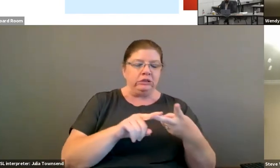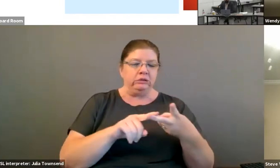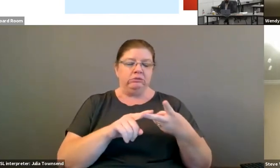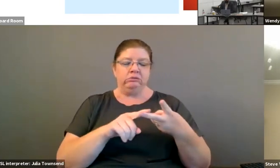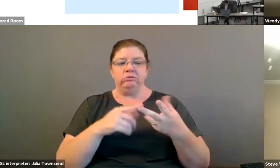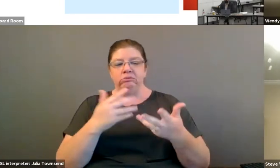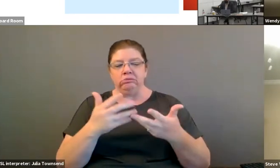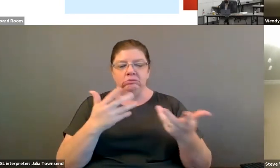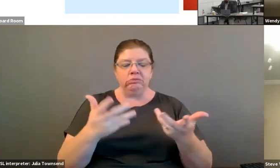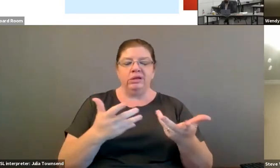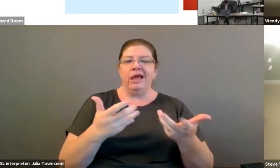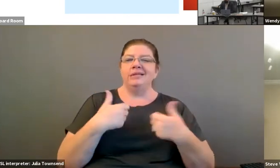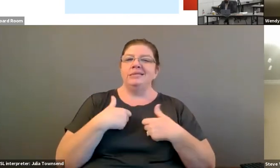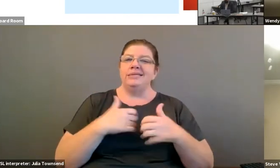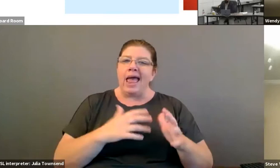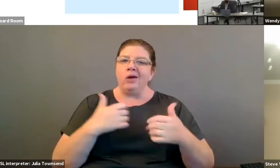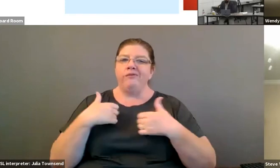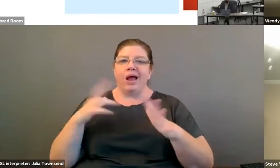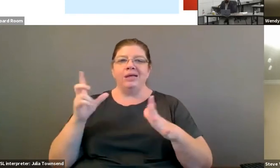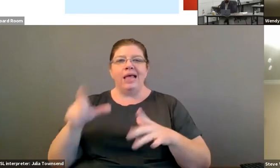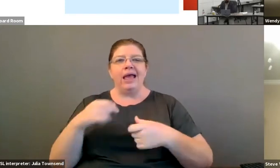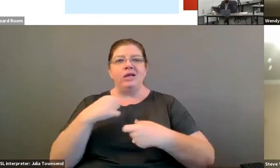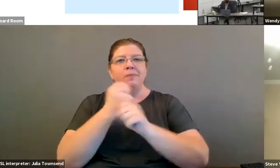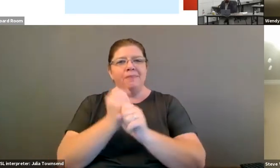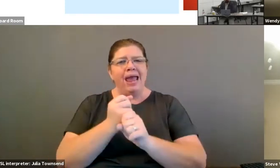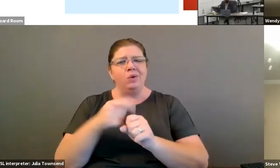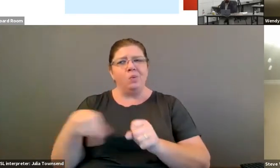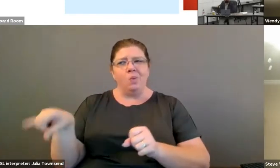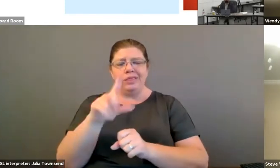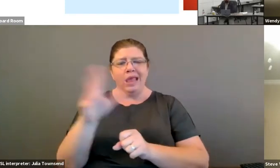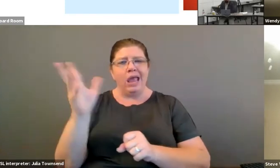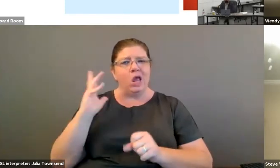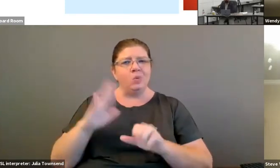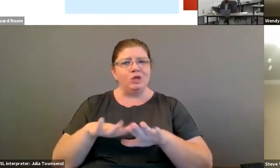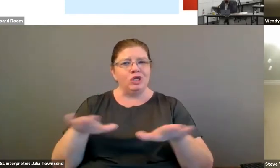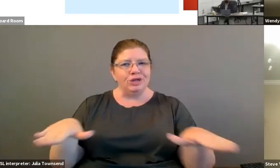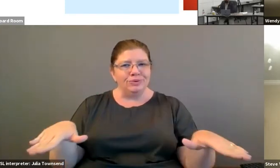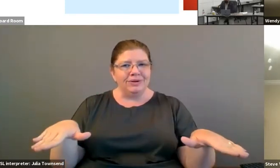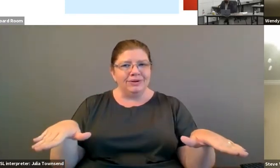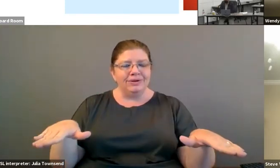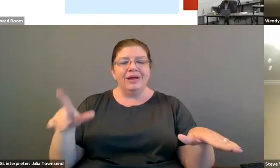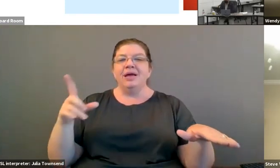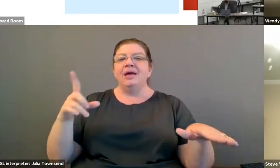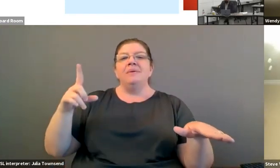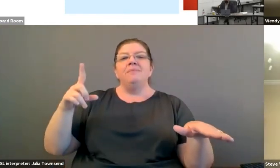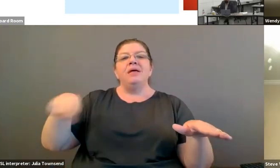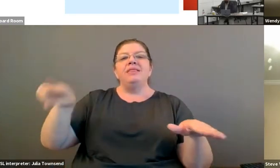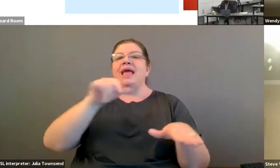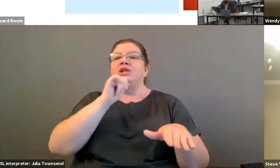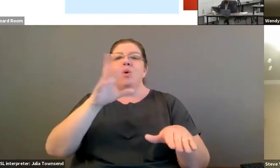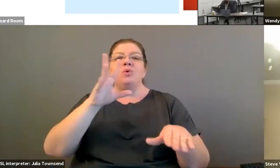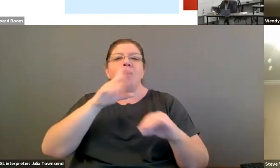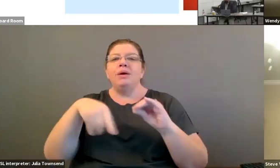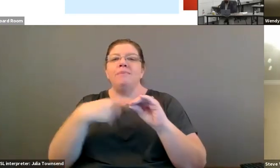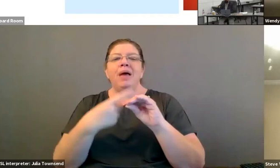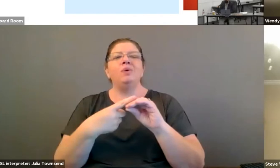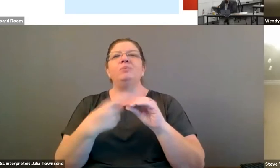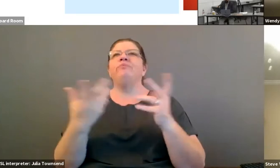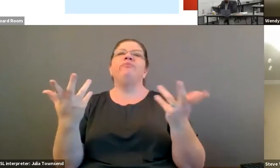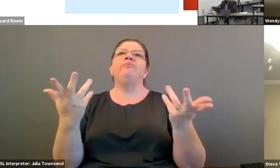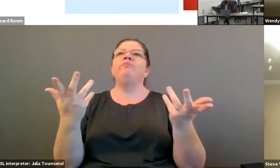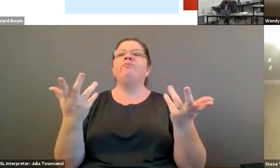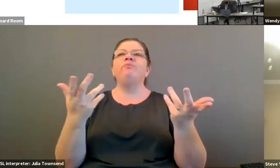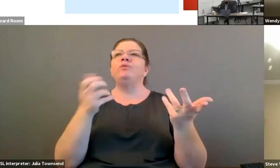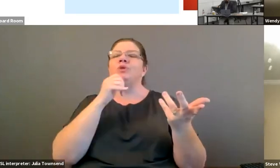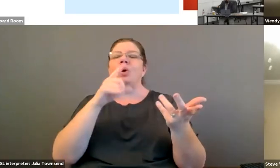and little sacrifices that they had to make as children, but they don't talk about the fact it wasn't, they don't talk